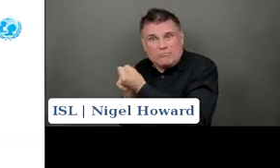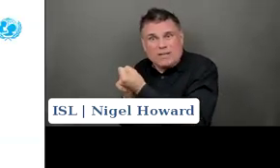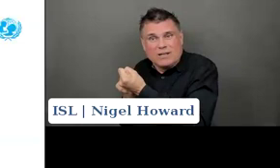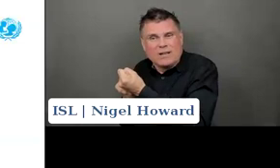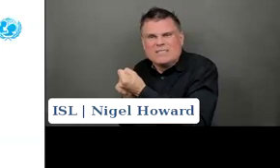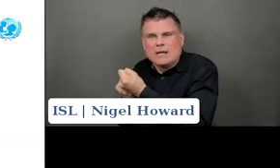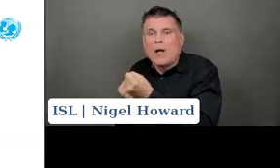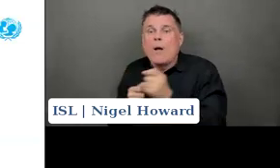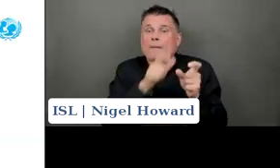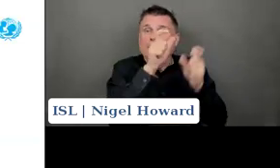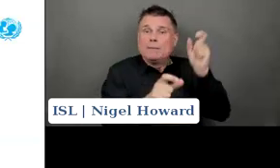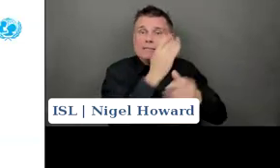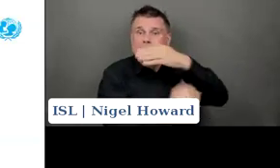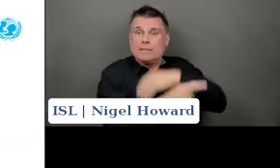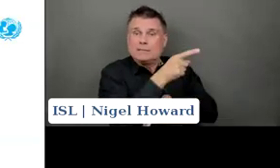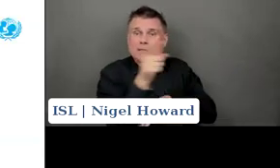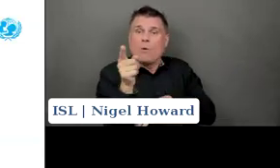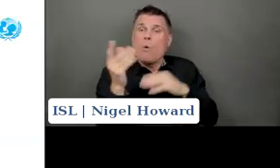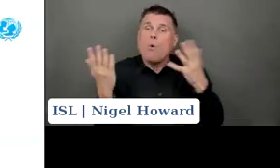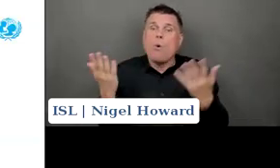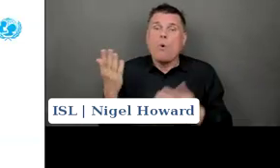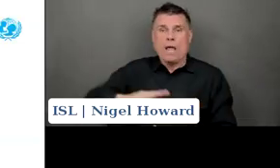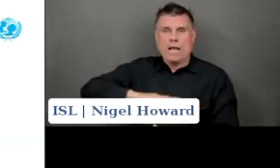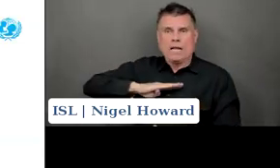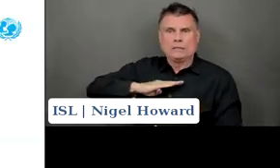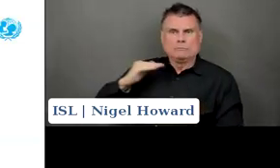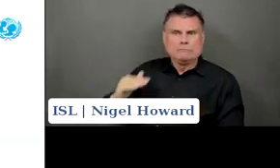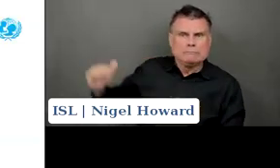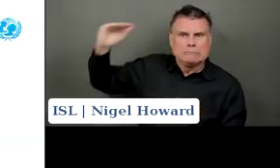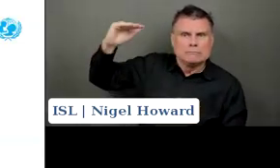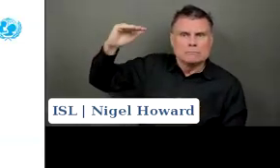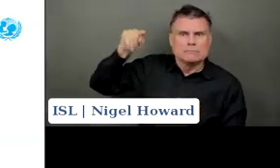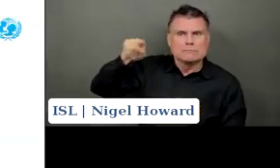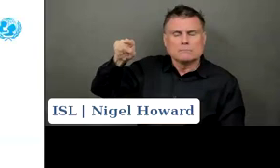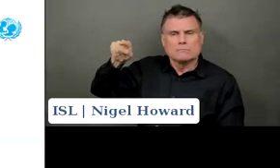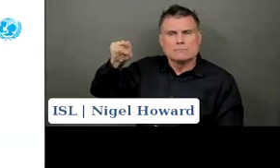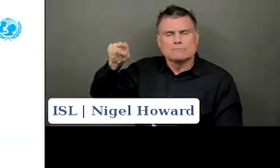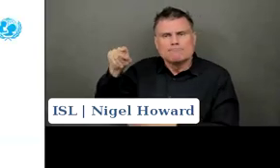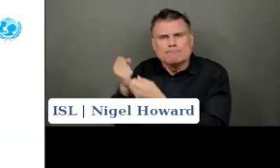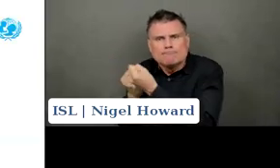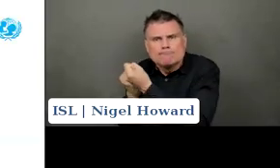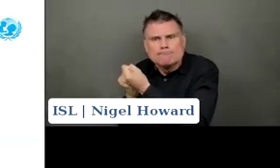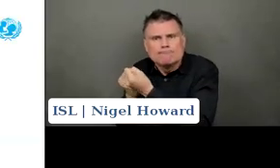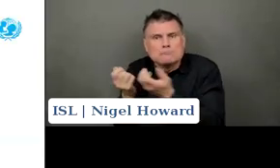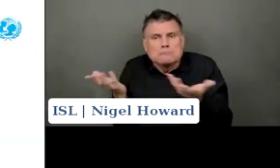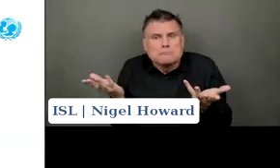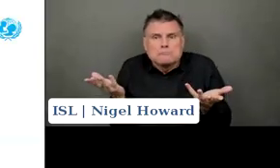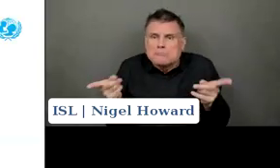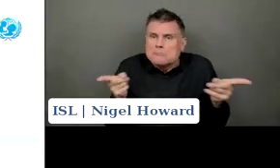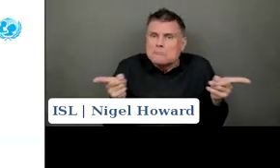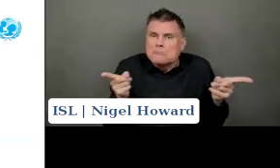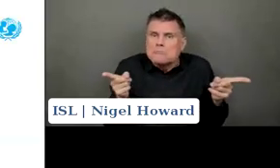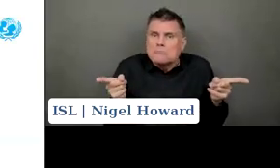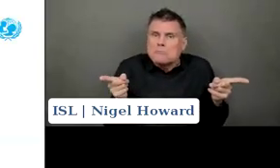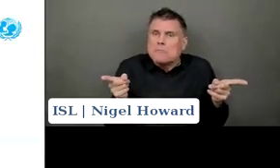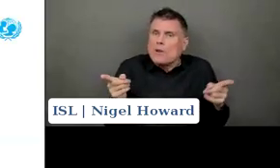person entering a later stage of life as an older person, for example, at some point during the course of your life, you're going to require some